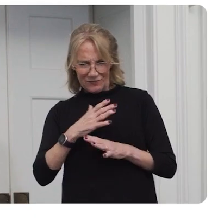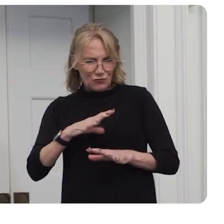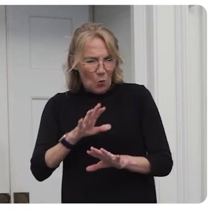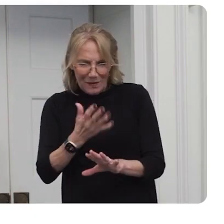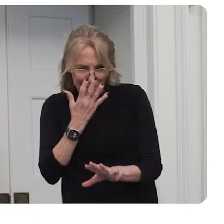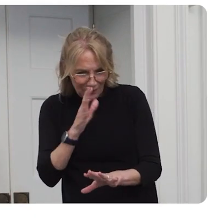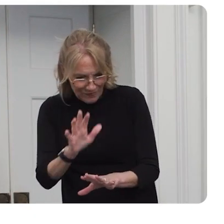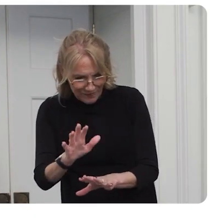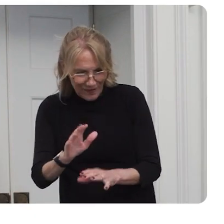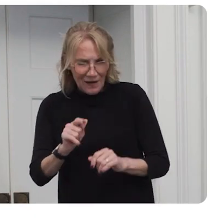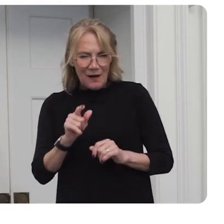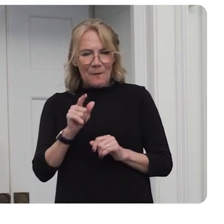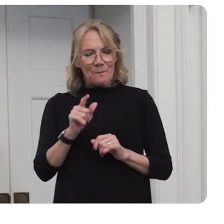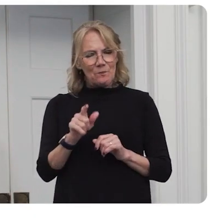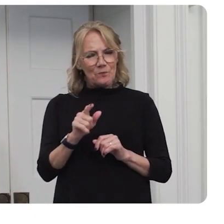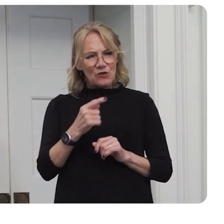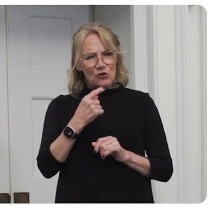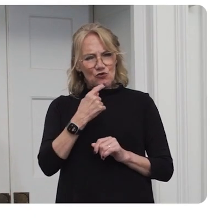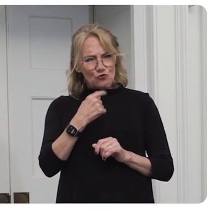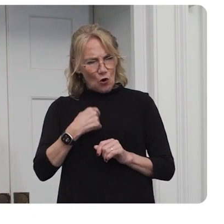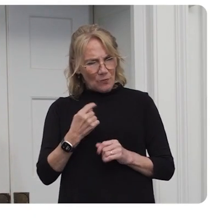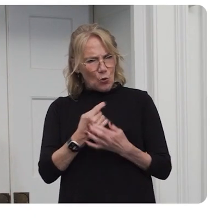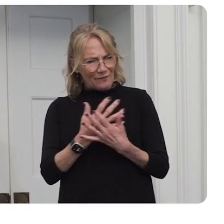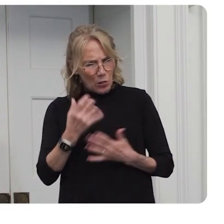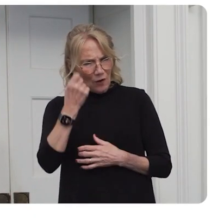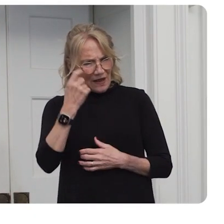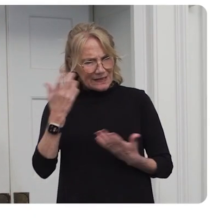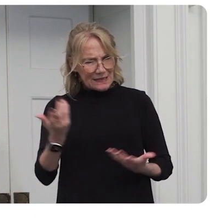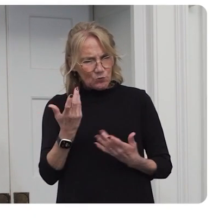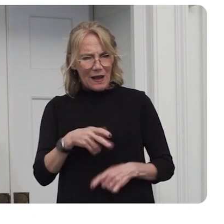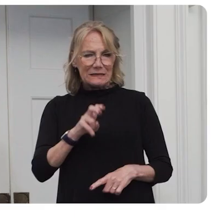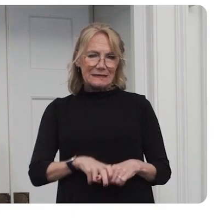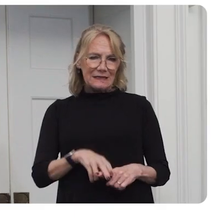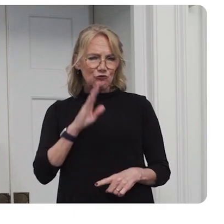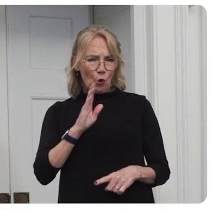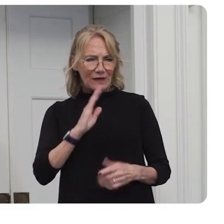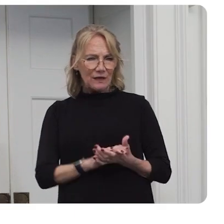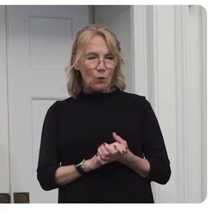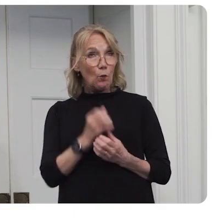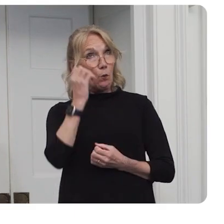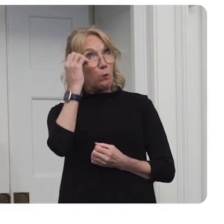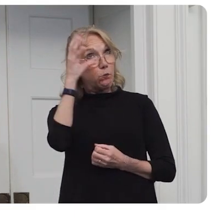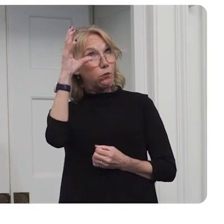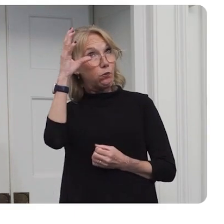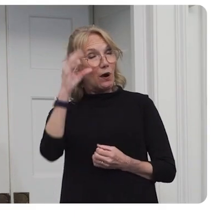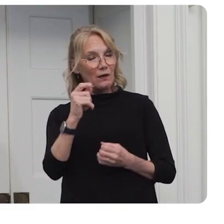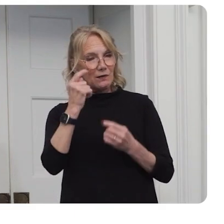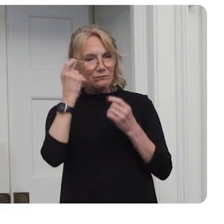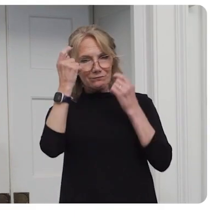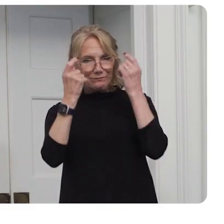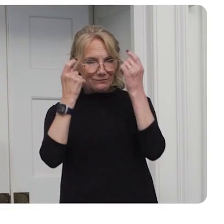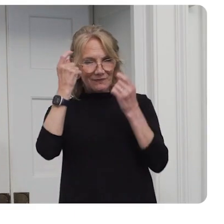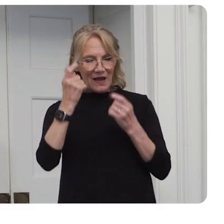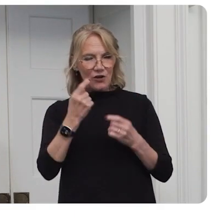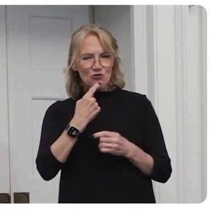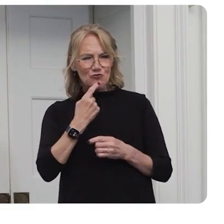don't want to embarrass you, but you said that you got a lot of your ideas on the toilet. Yeah. But also, when people